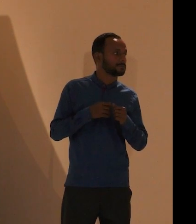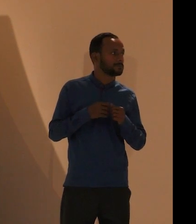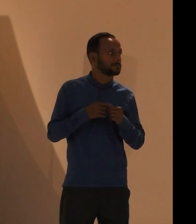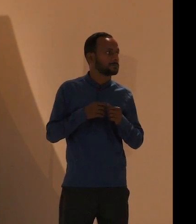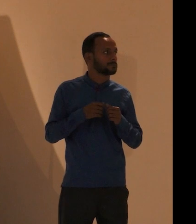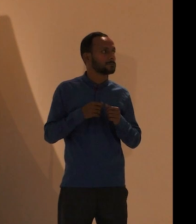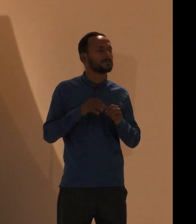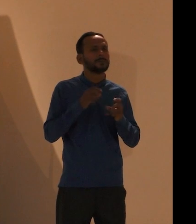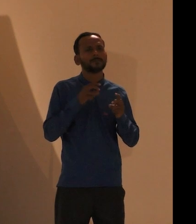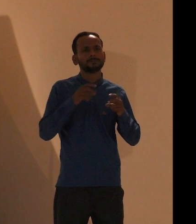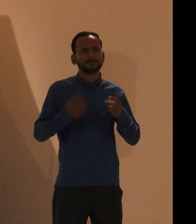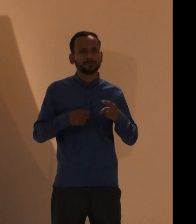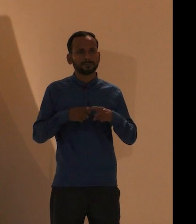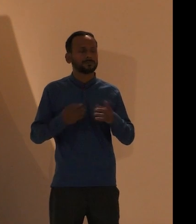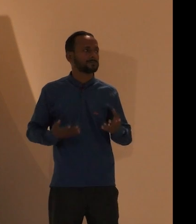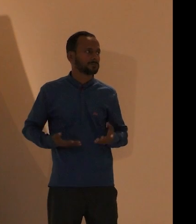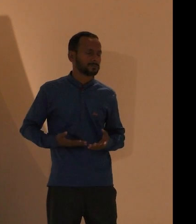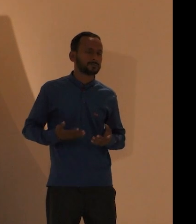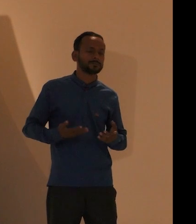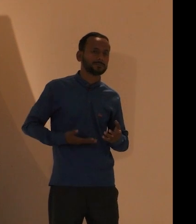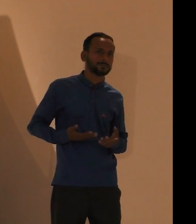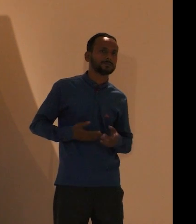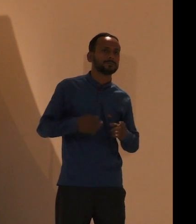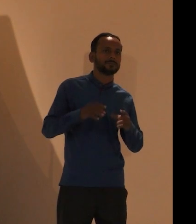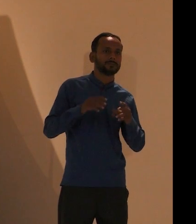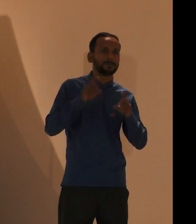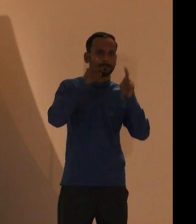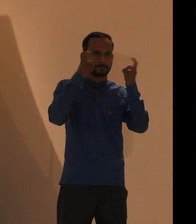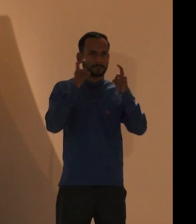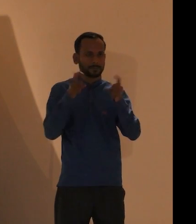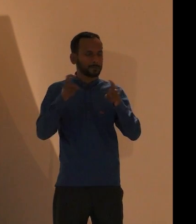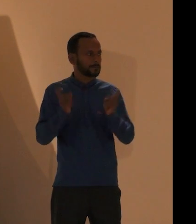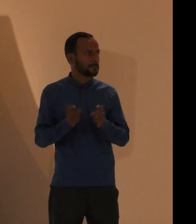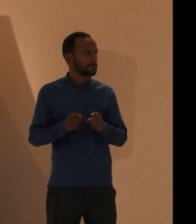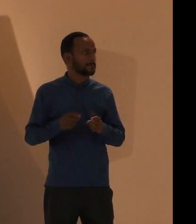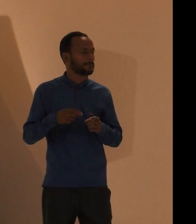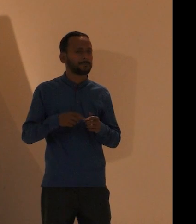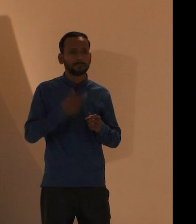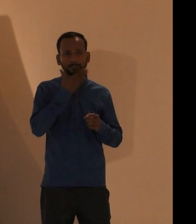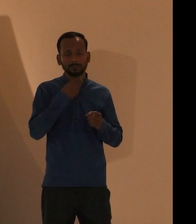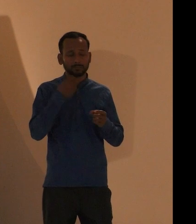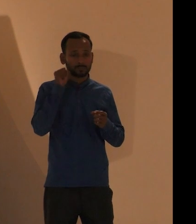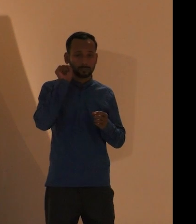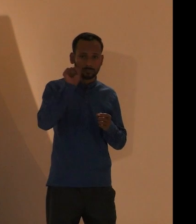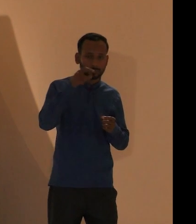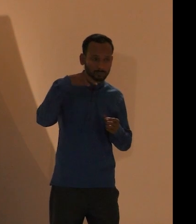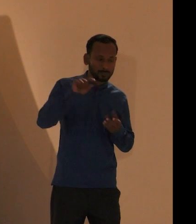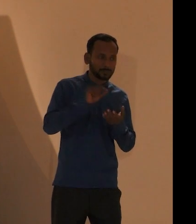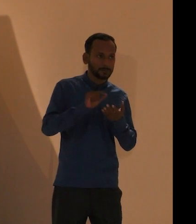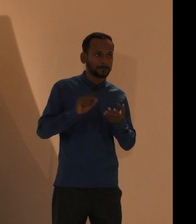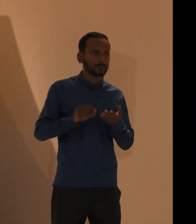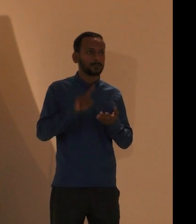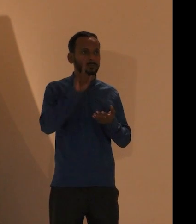Ei Akashe. But it turns out that the left one, which Rabindranath Tagore wrote the original poem in